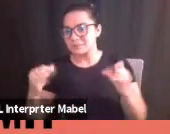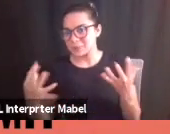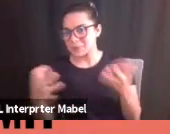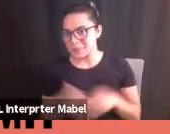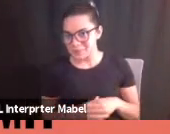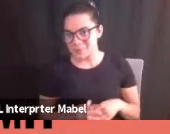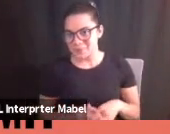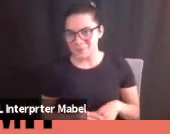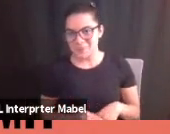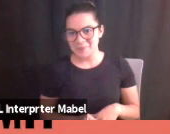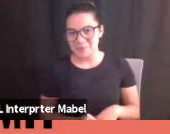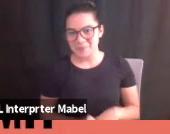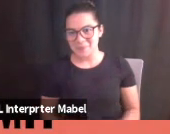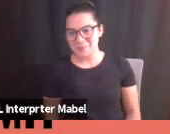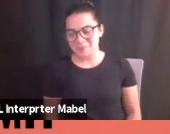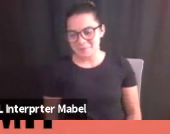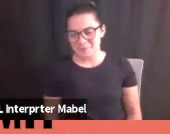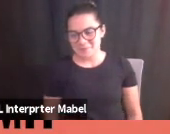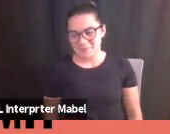thank you.